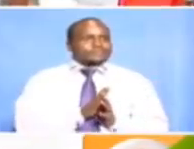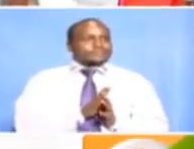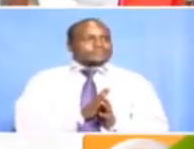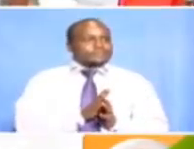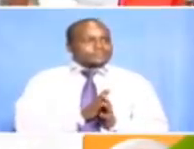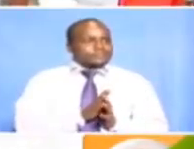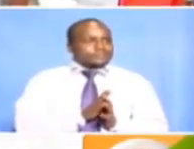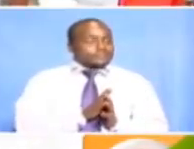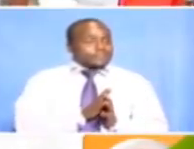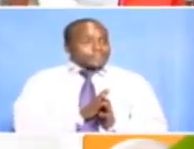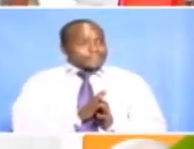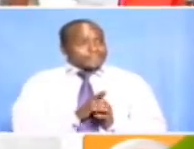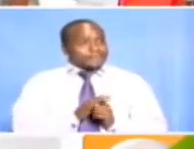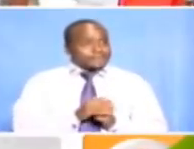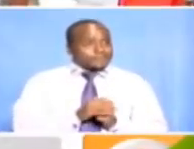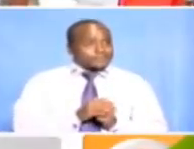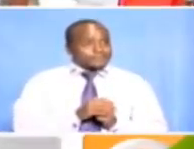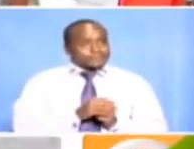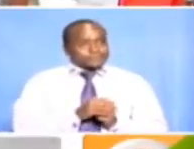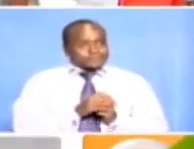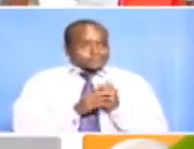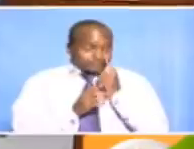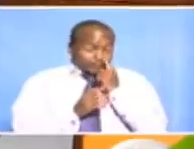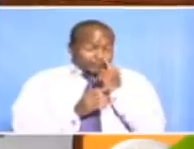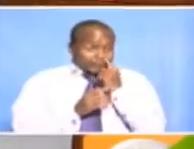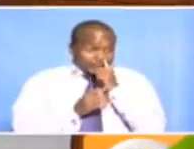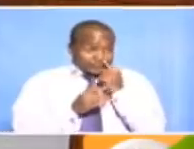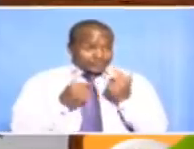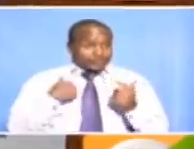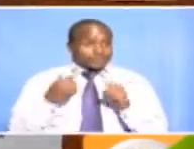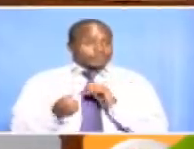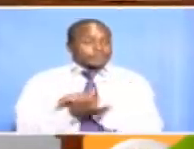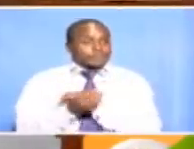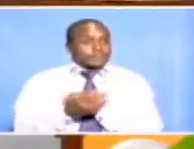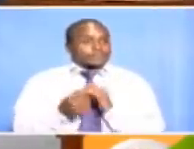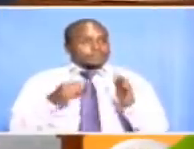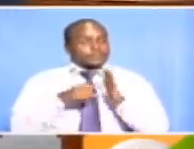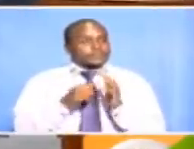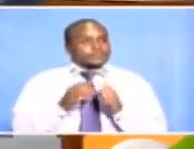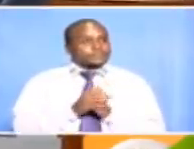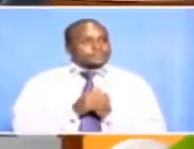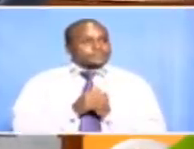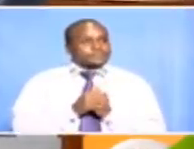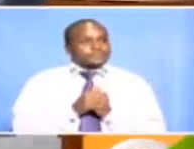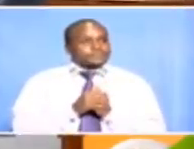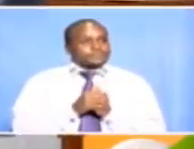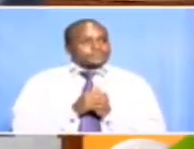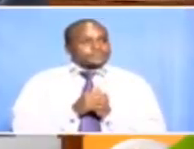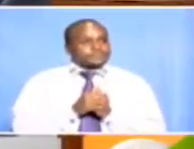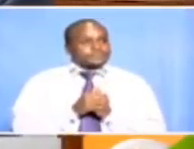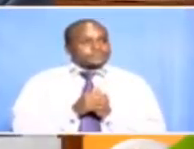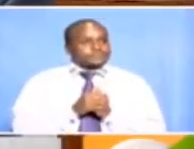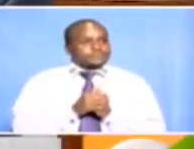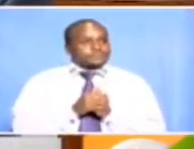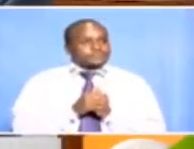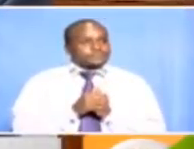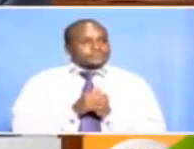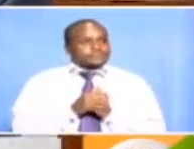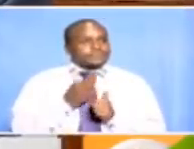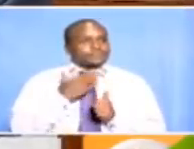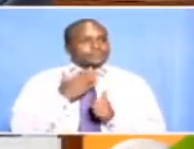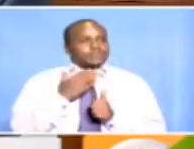si enda demolition. Tumazana na Waititu kwanza. I was trying to explain a point. So, mimi nilikuwa nataka Waititu warudi